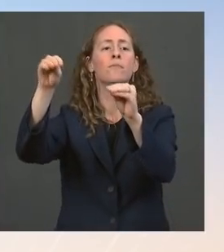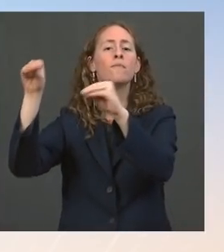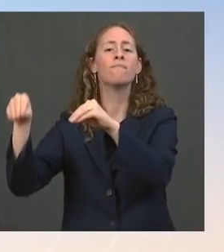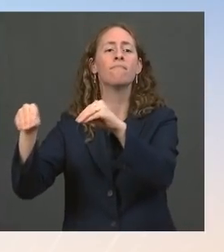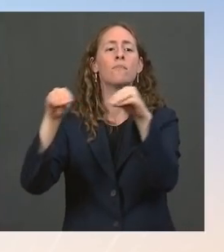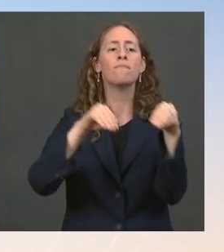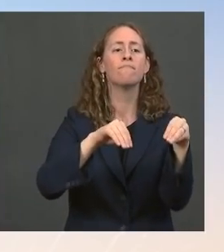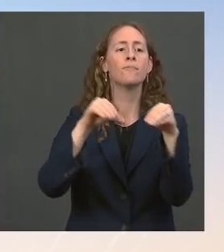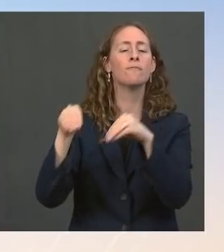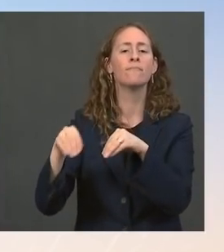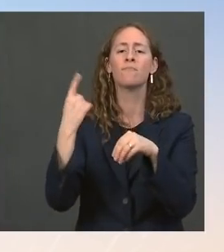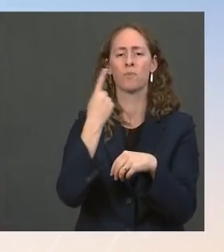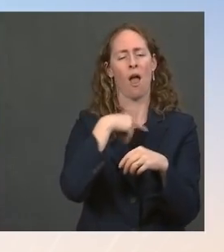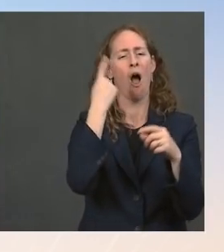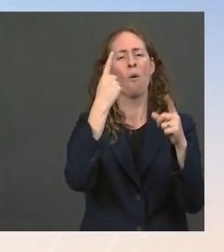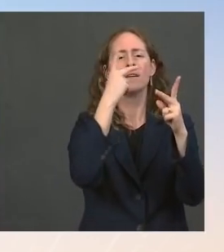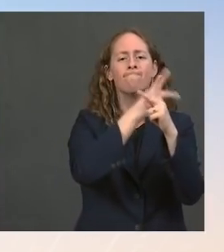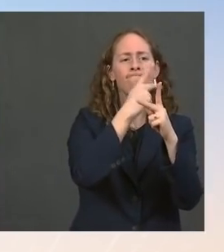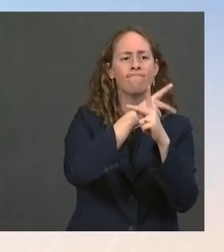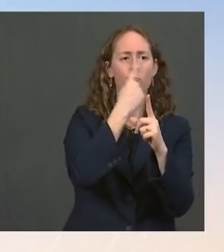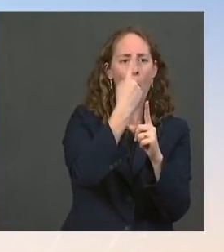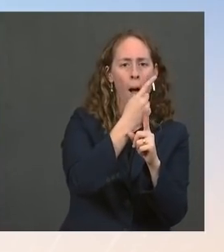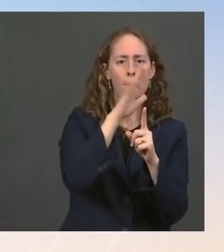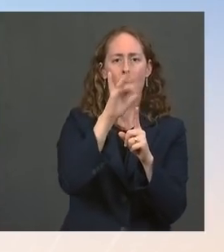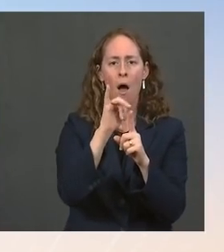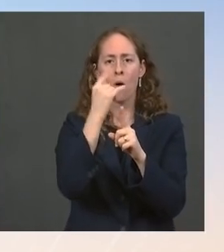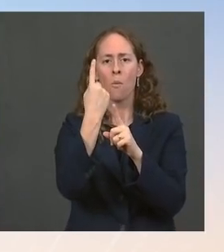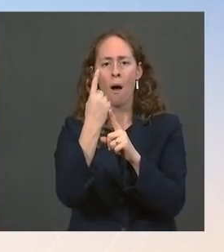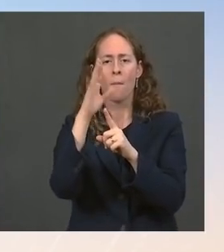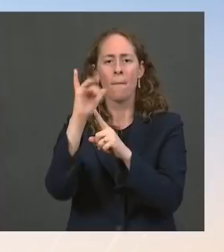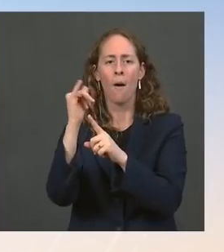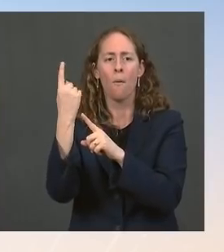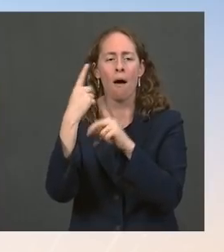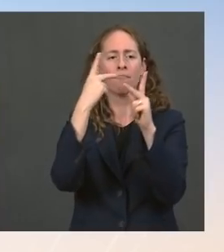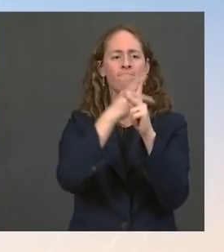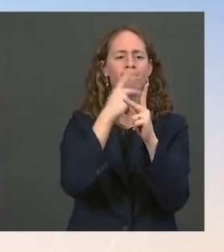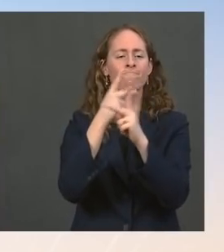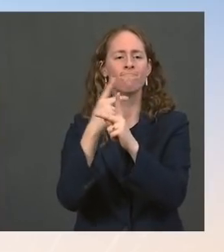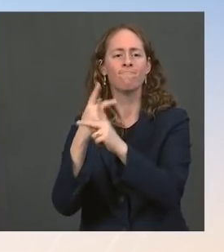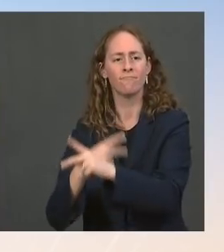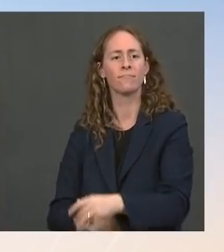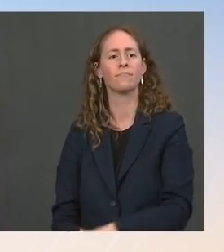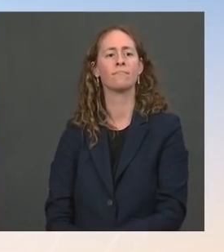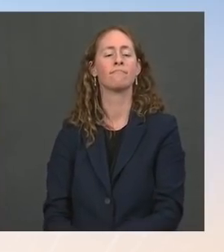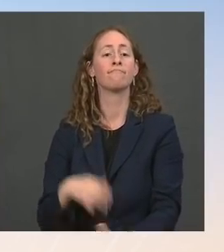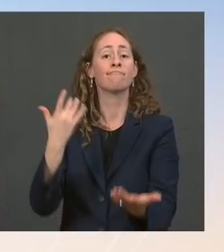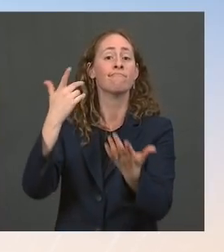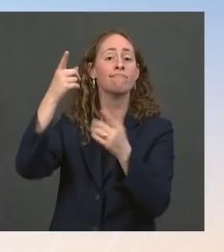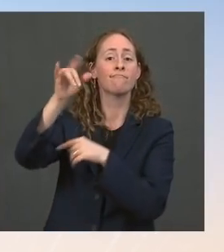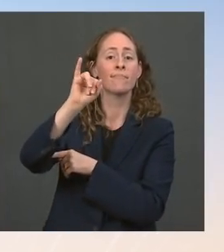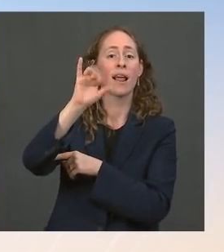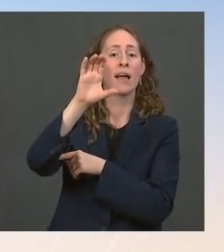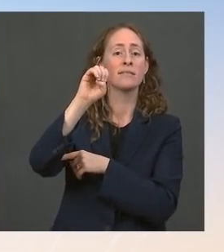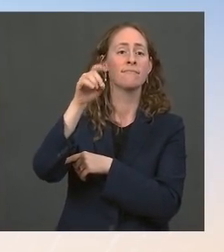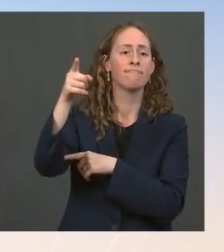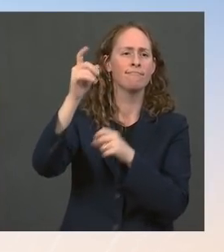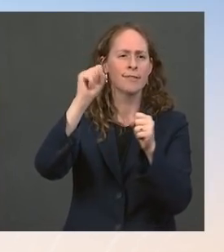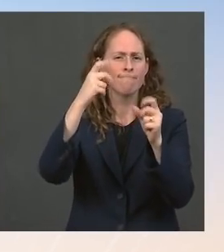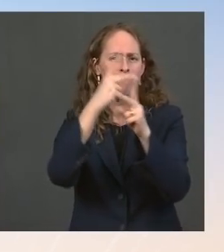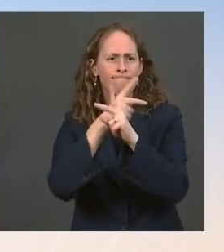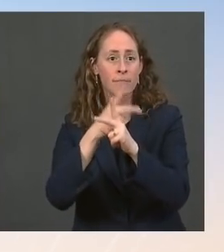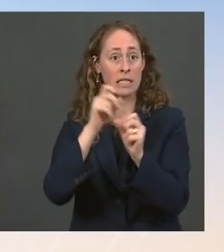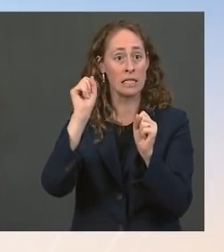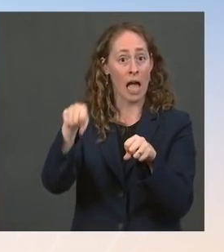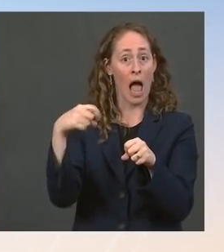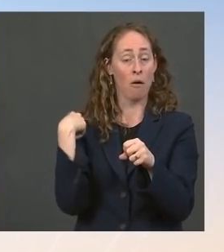case-by-case basis. Another determining factor is detention capacity, both within ICE and CPB. And so as we have stated, those who cannot be